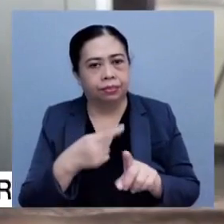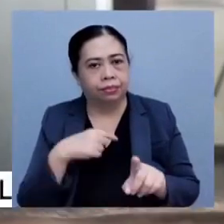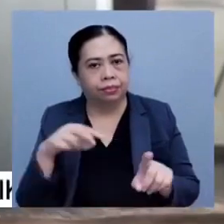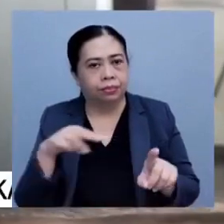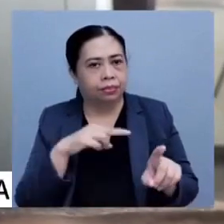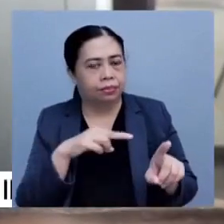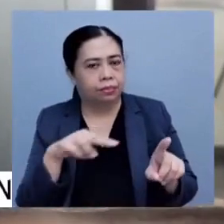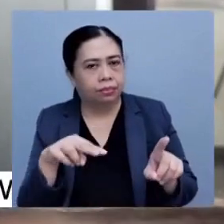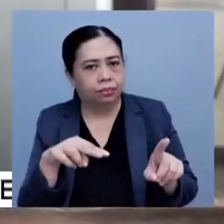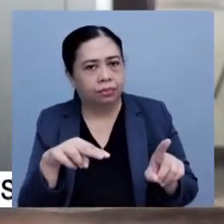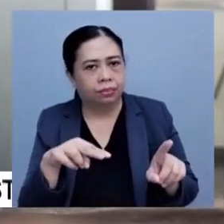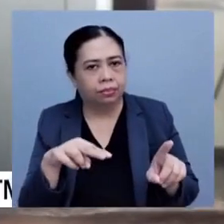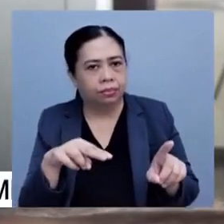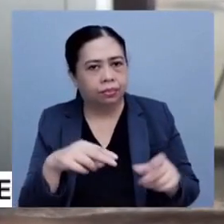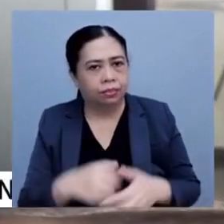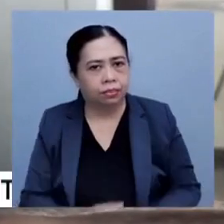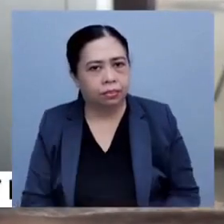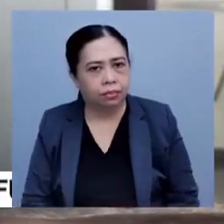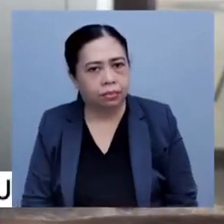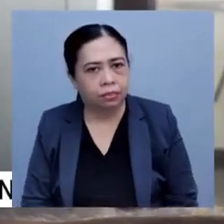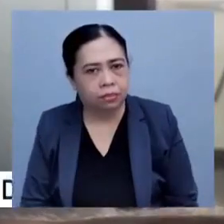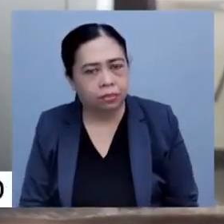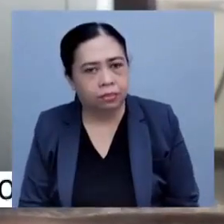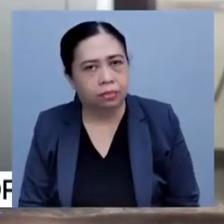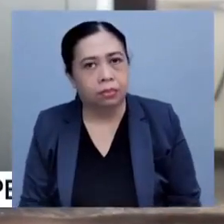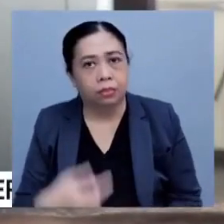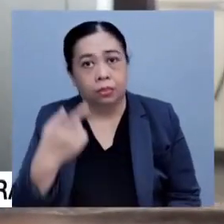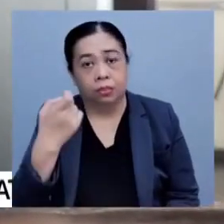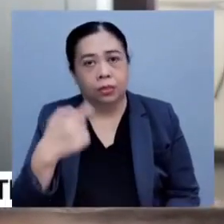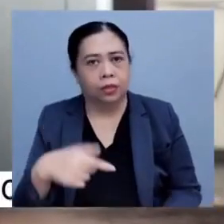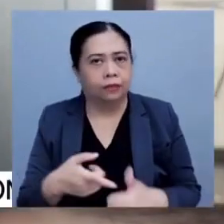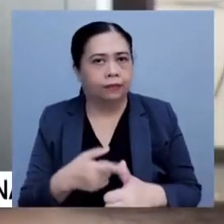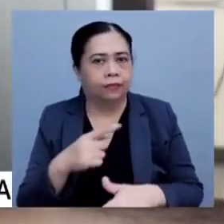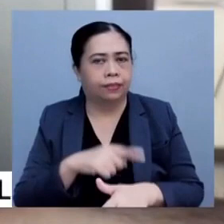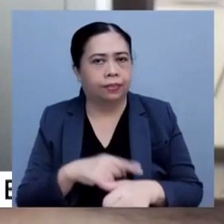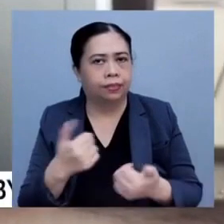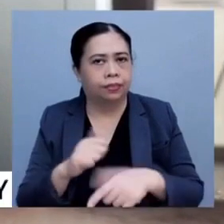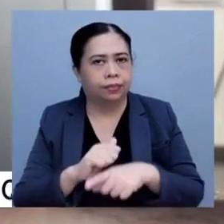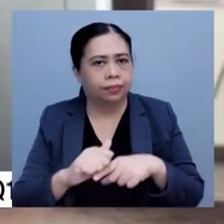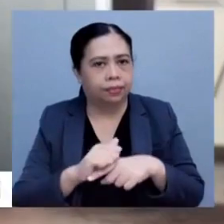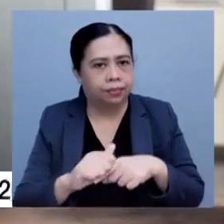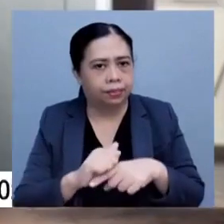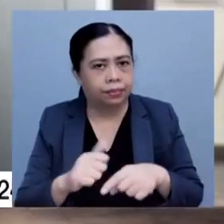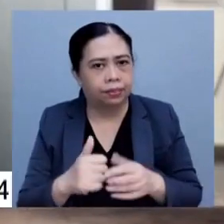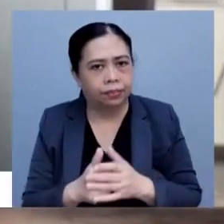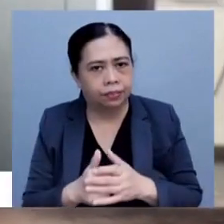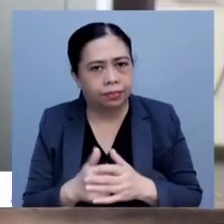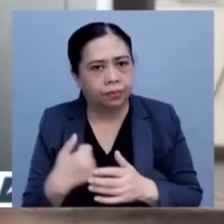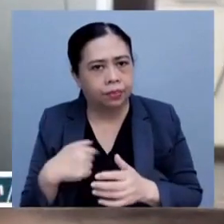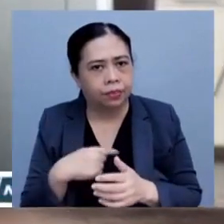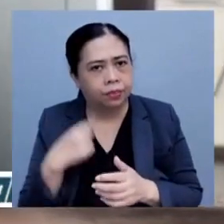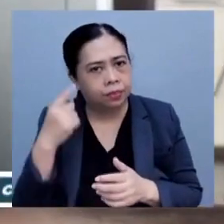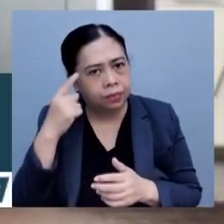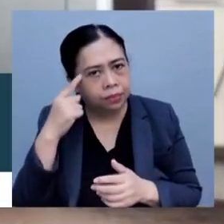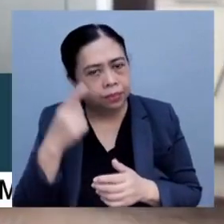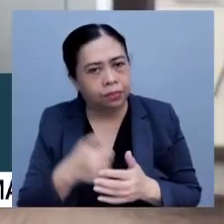perspective, because this is the first exercise conducted, so we think that the area